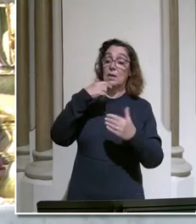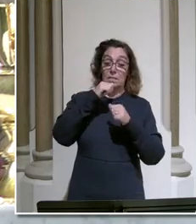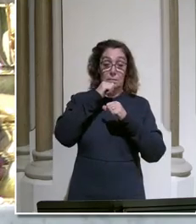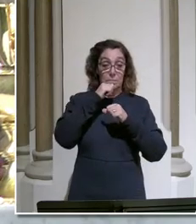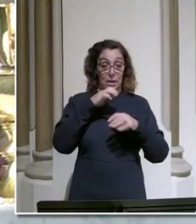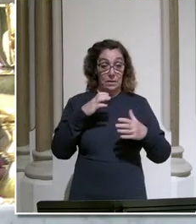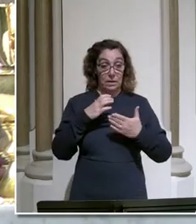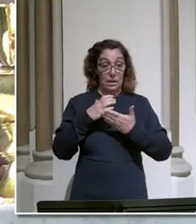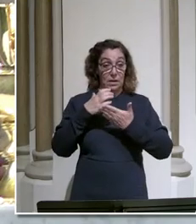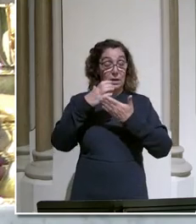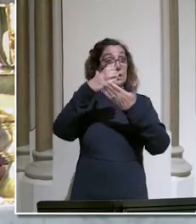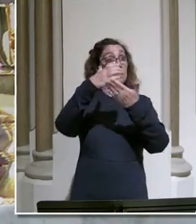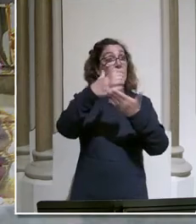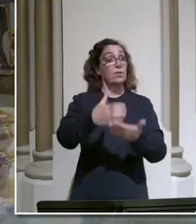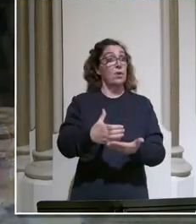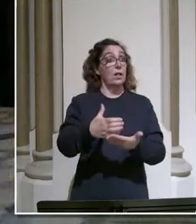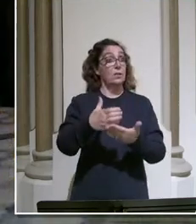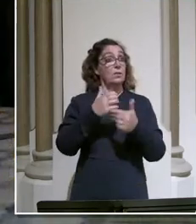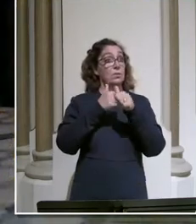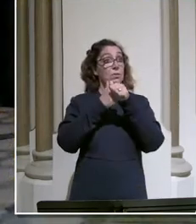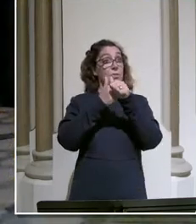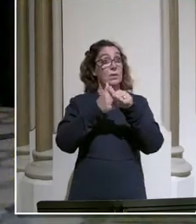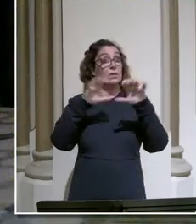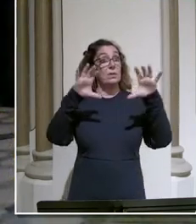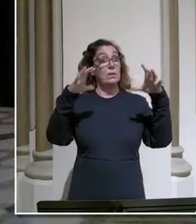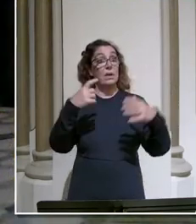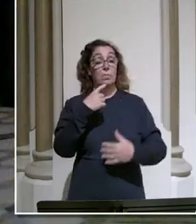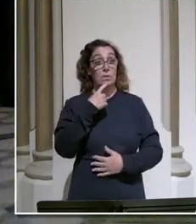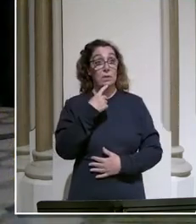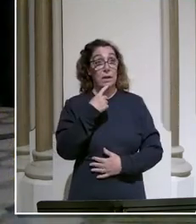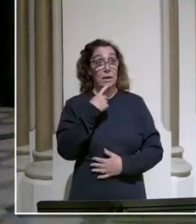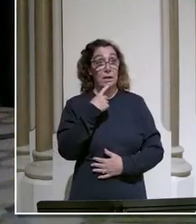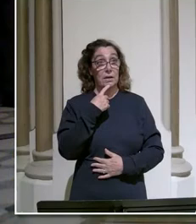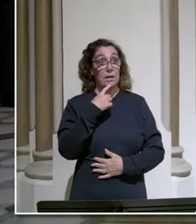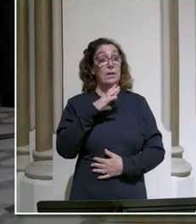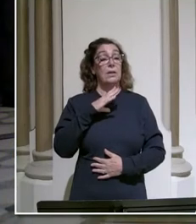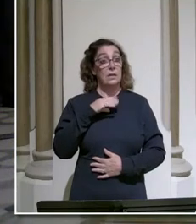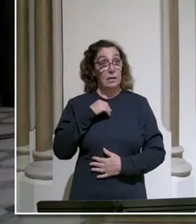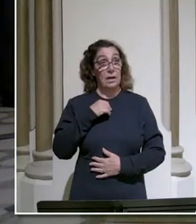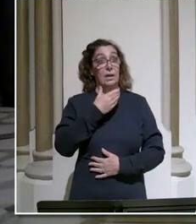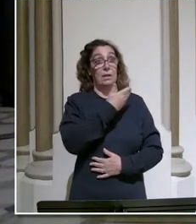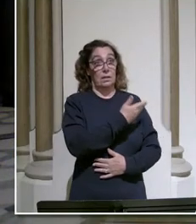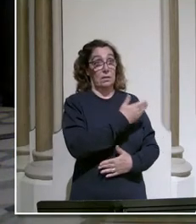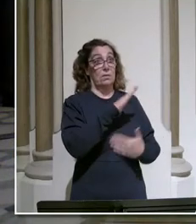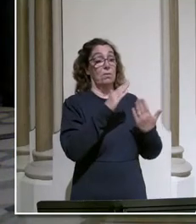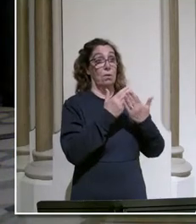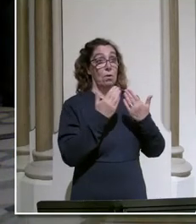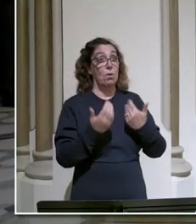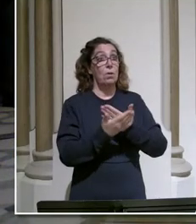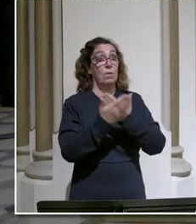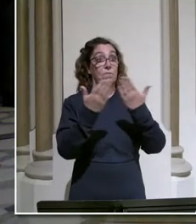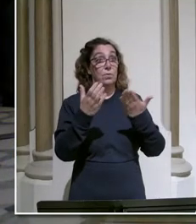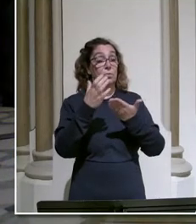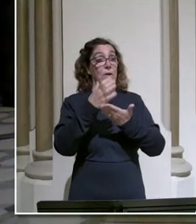blessing, and gave the chalice to his disciples, saying, "Take this, all of you,